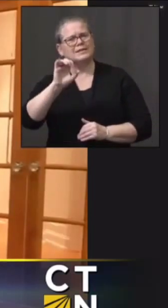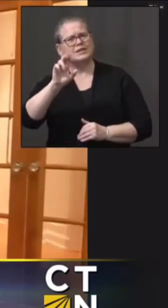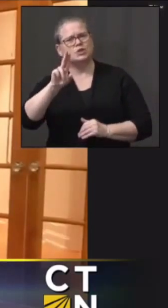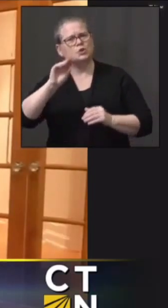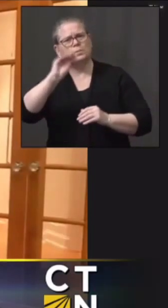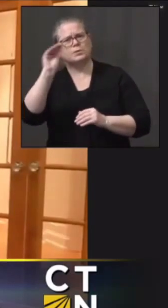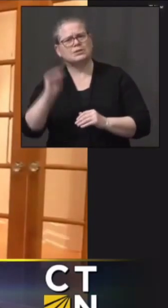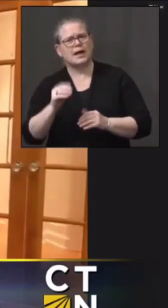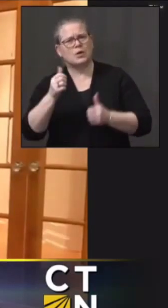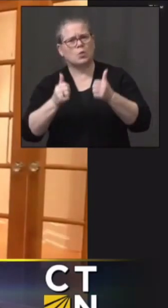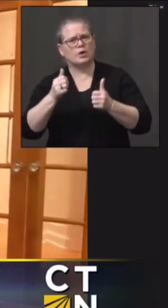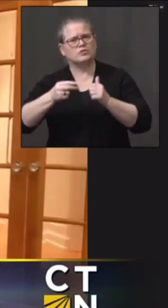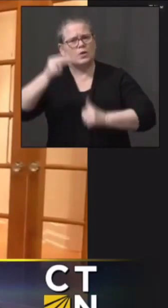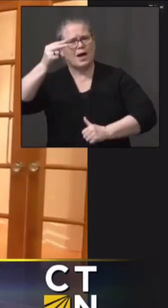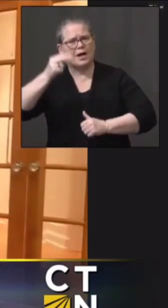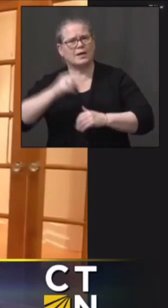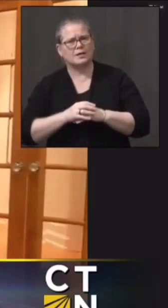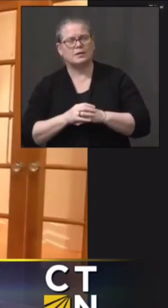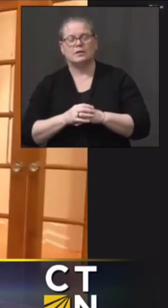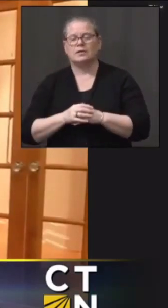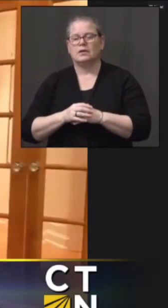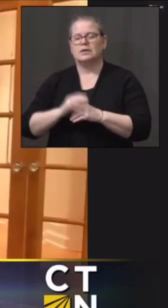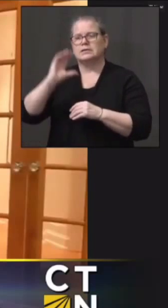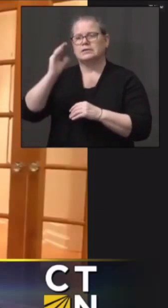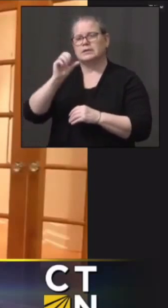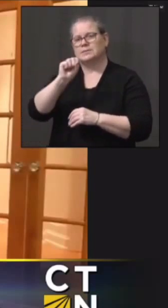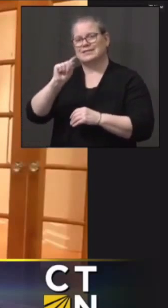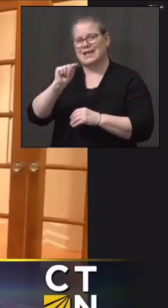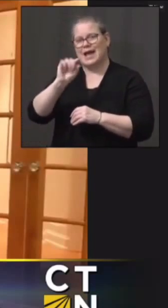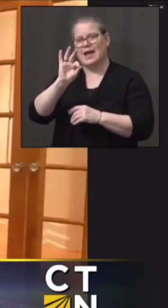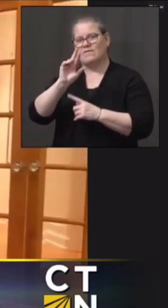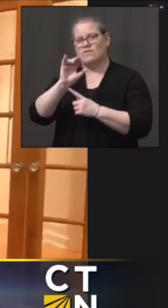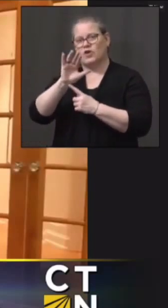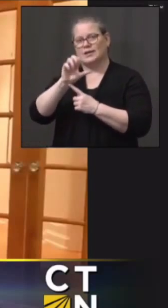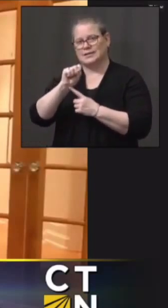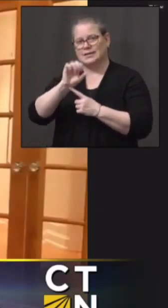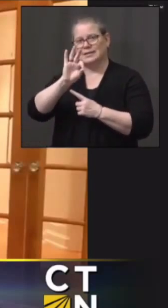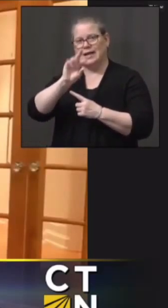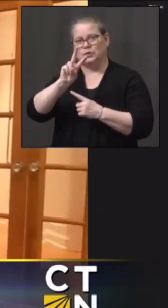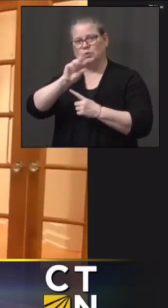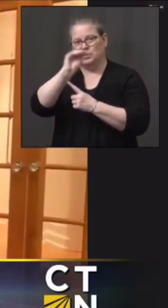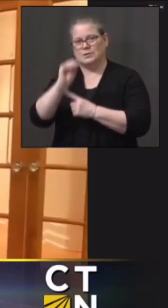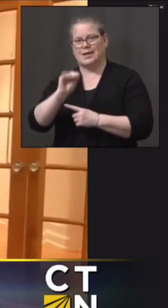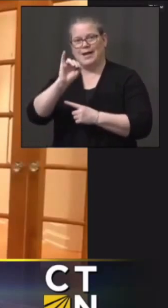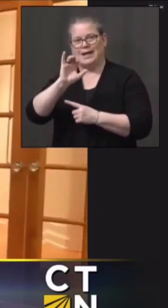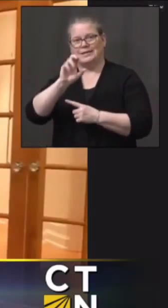St. Francis looked like 92%, and Manchester at 90%.